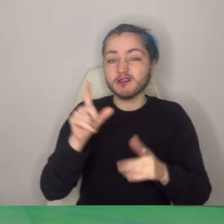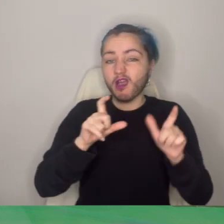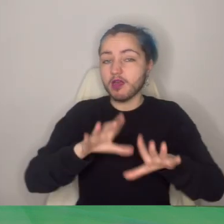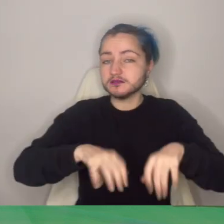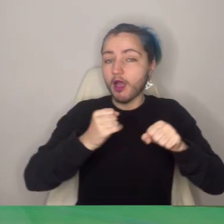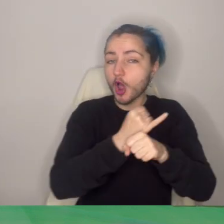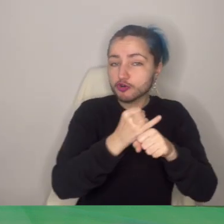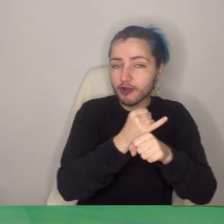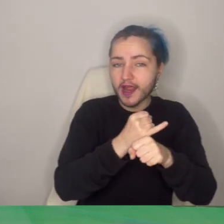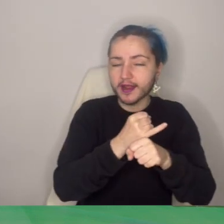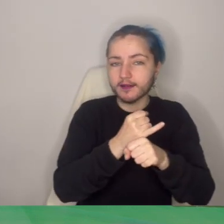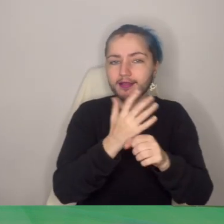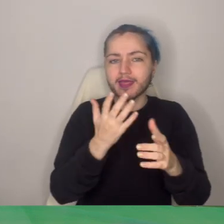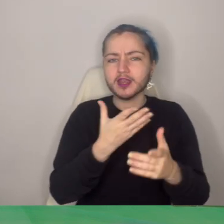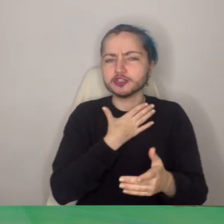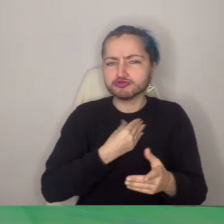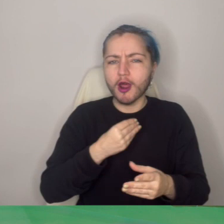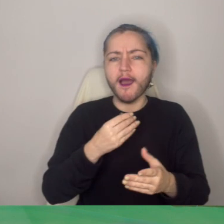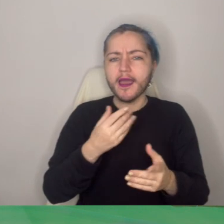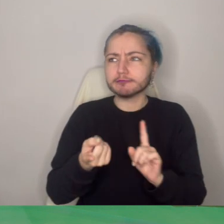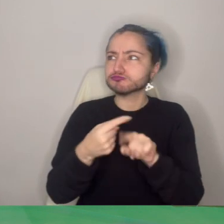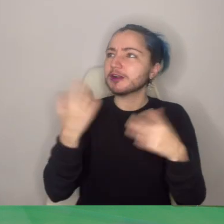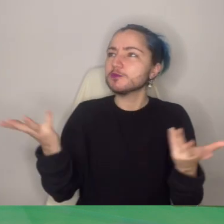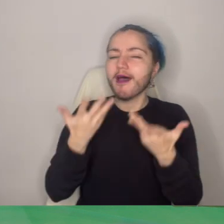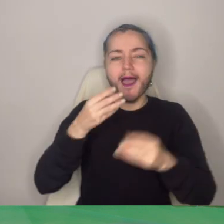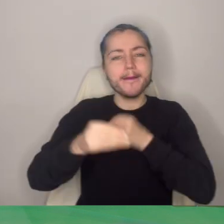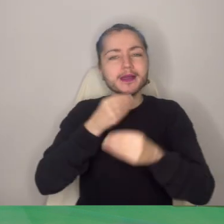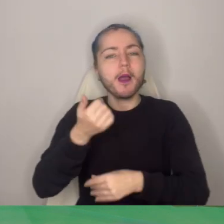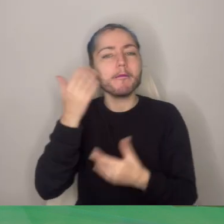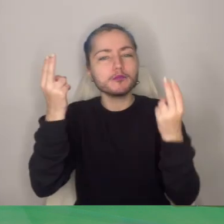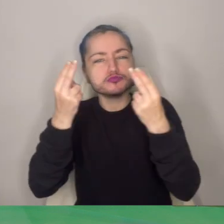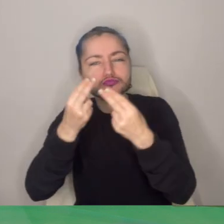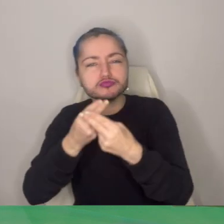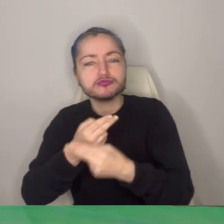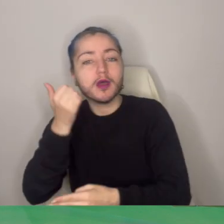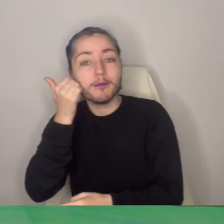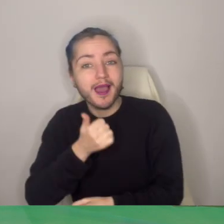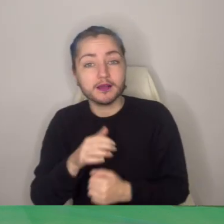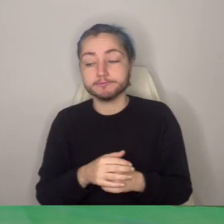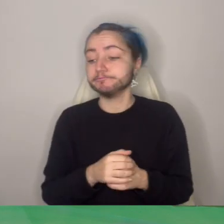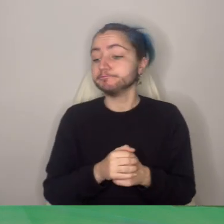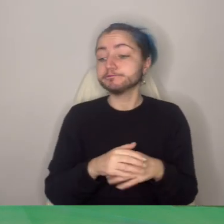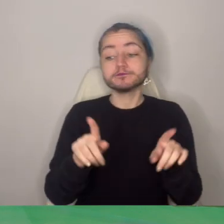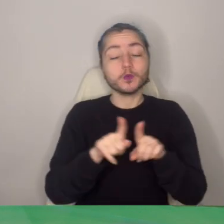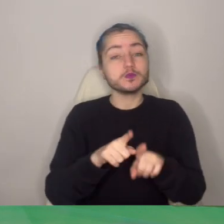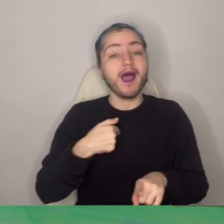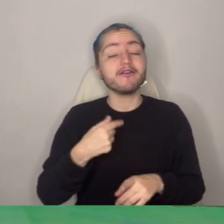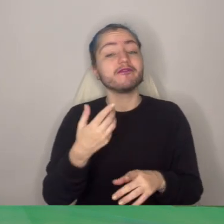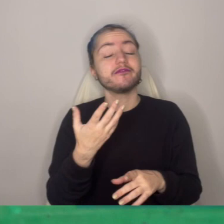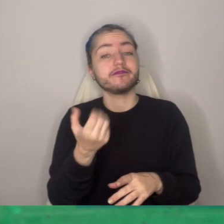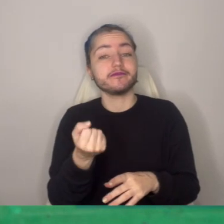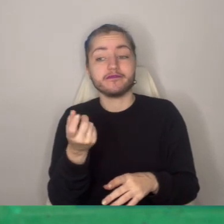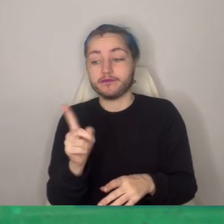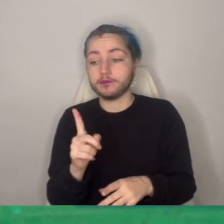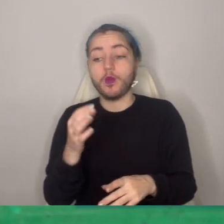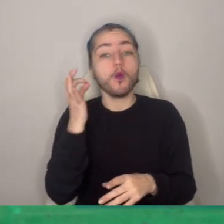become darker and more black. I've also got some water and a paintbrush and some PVA glue and some watercolour paper, and we're ready